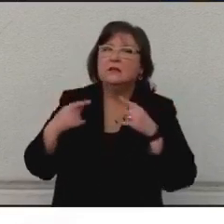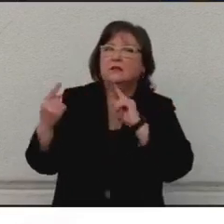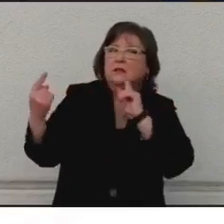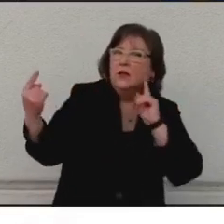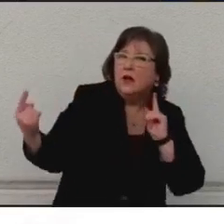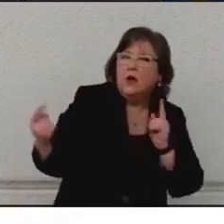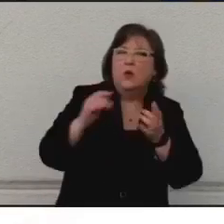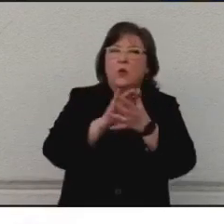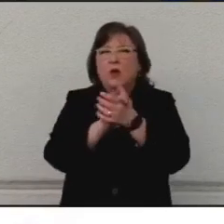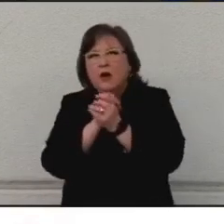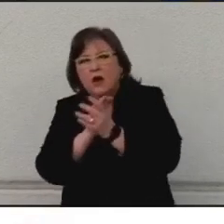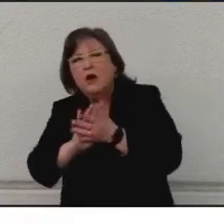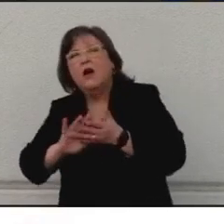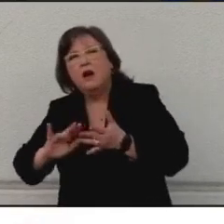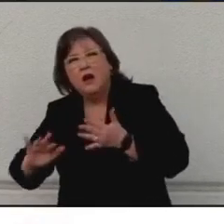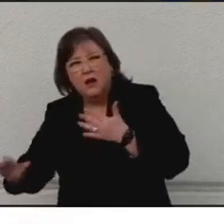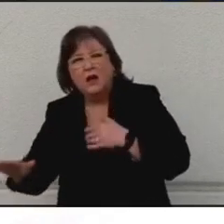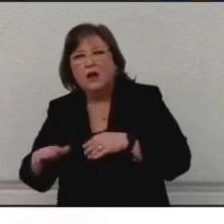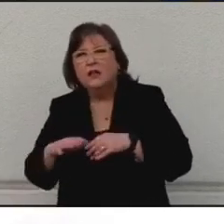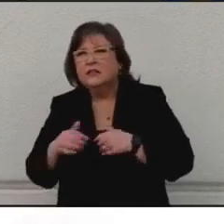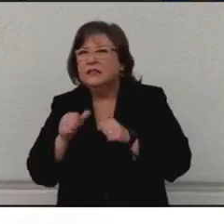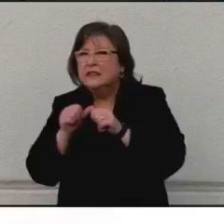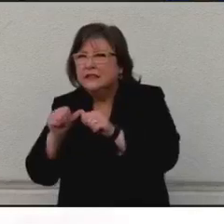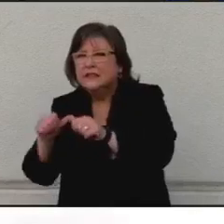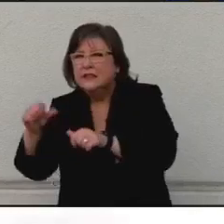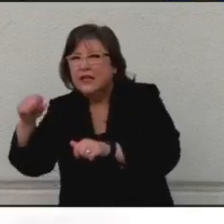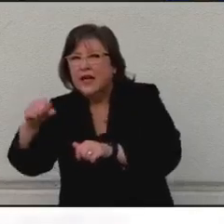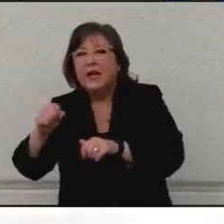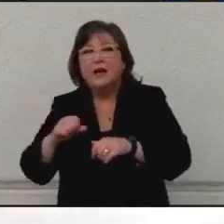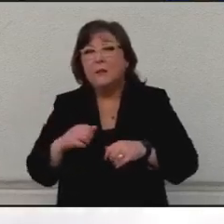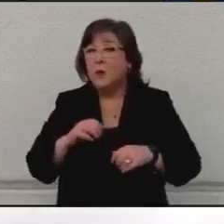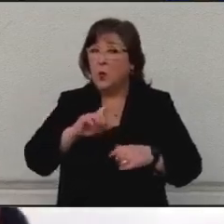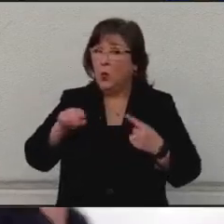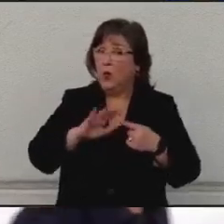comes up. Thanks. Dr. Luna.